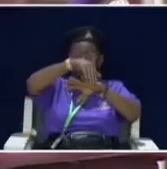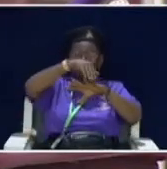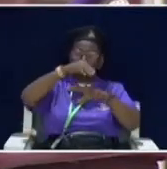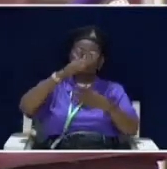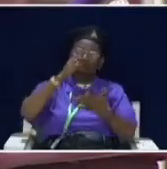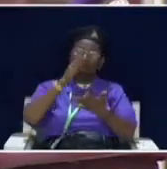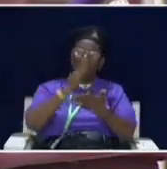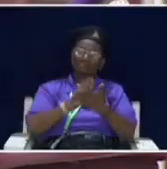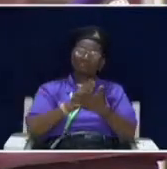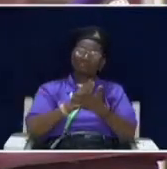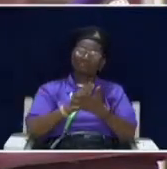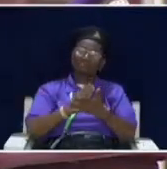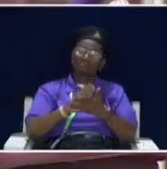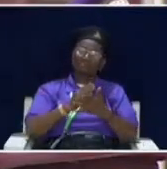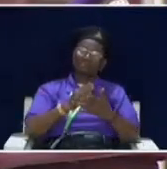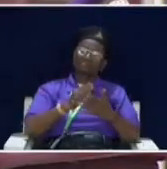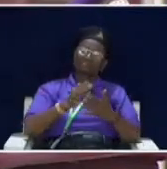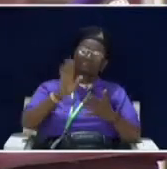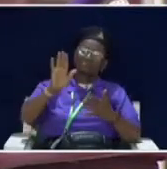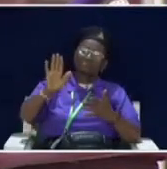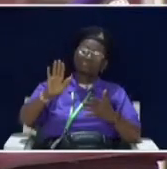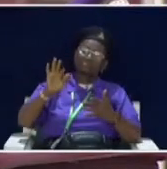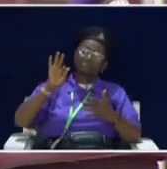Stop your sermon for